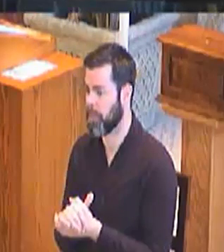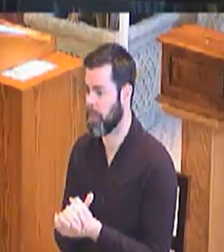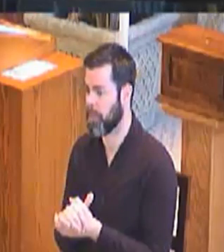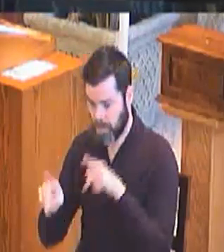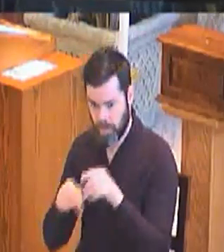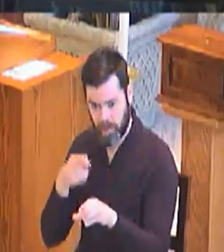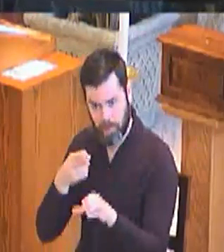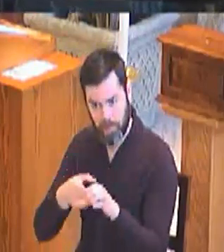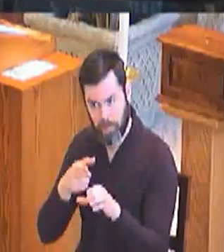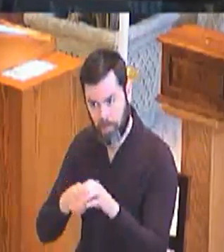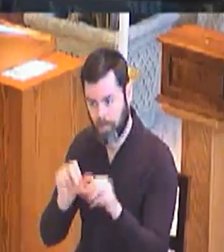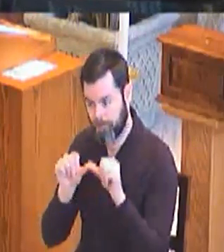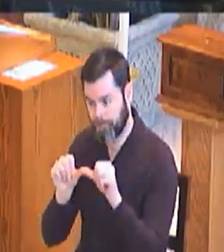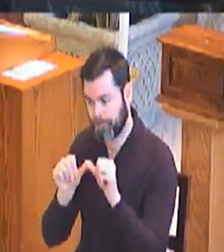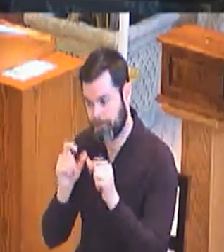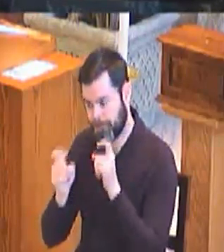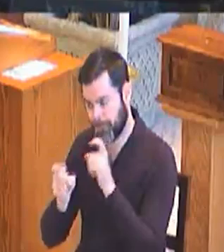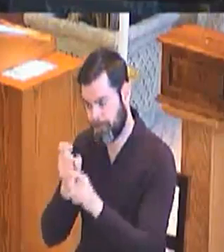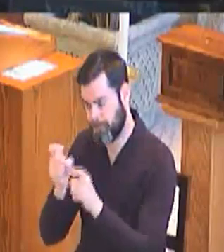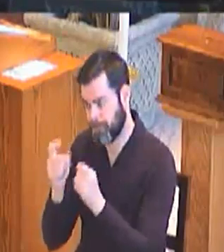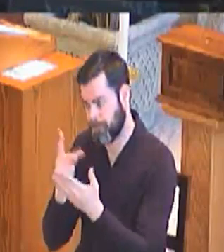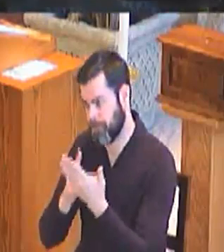in our consistent giving program.